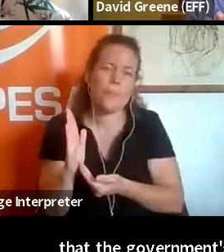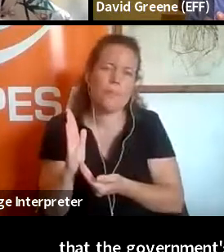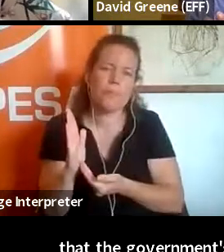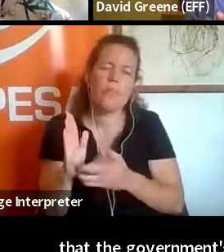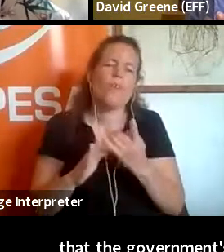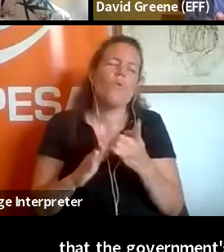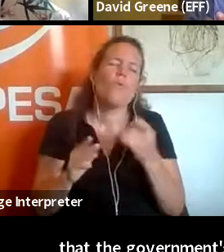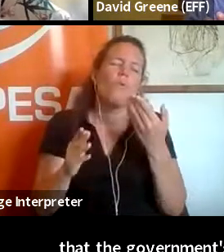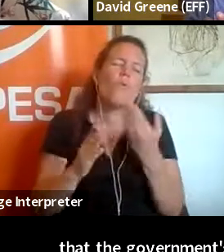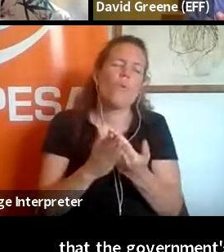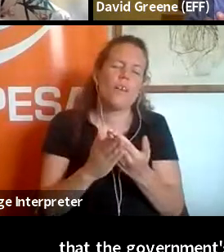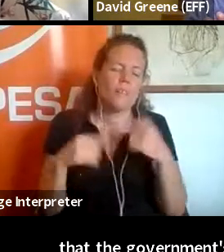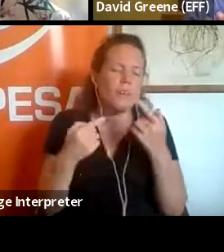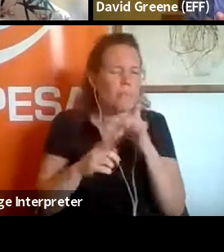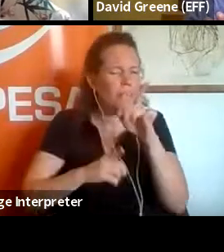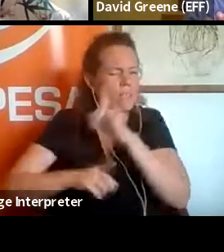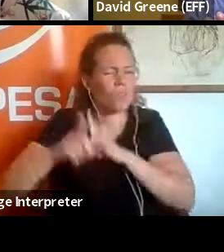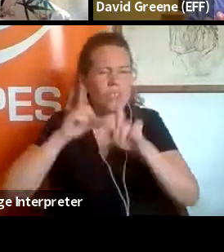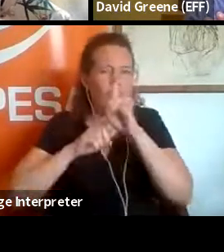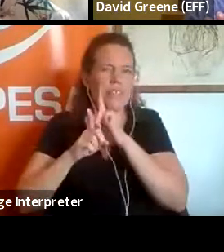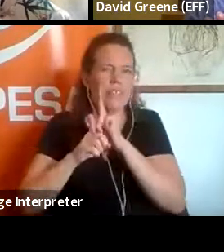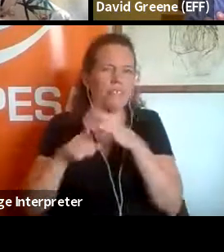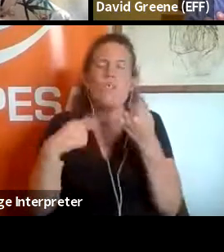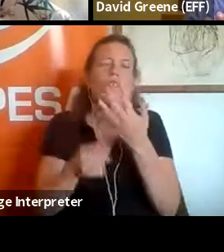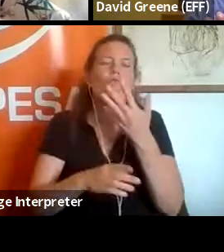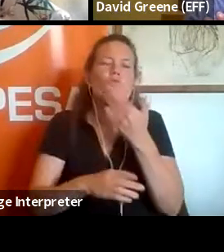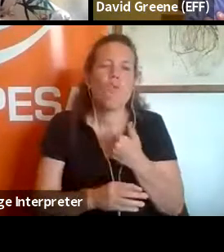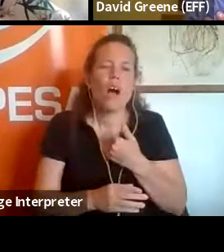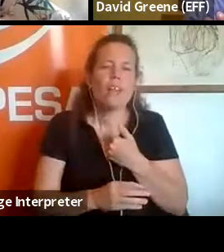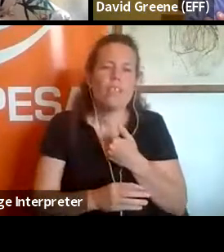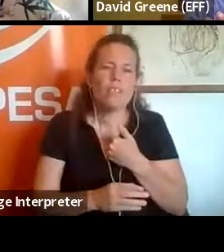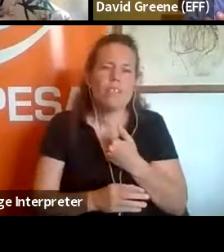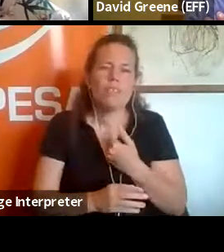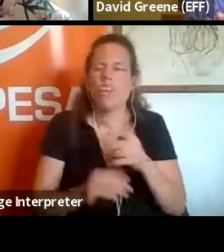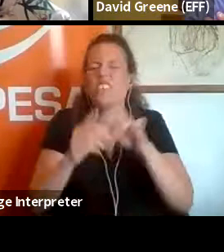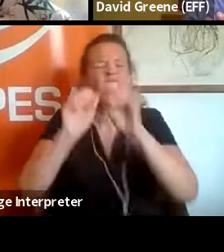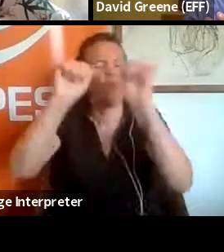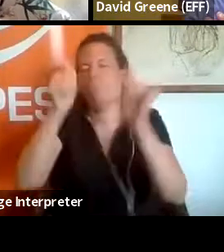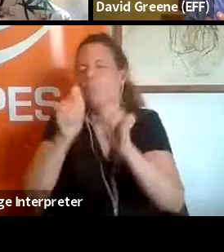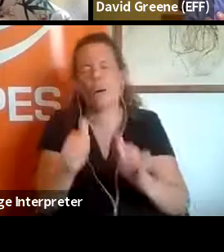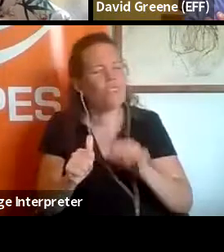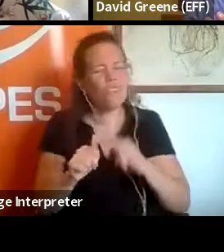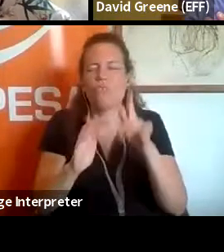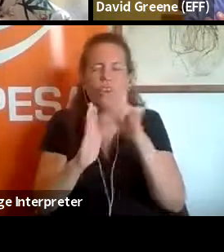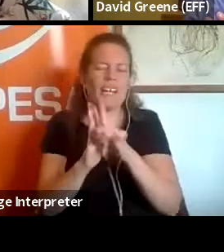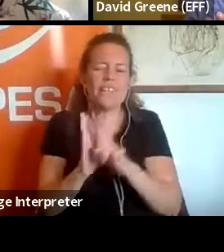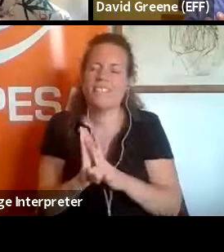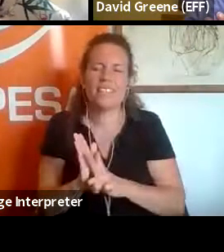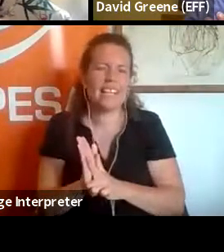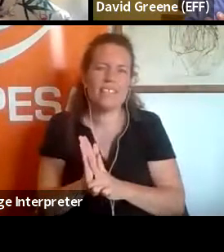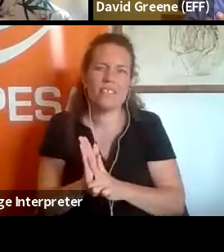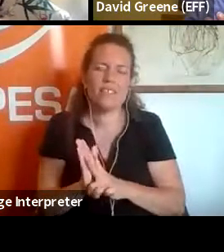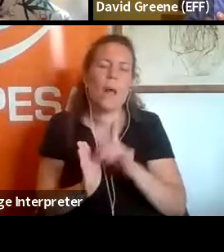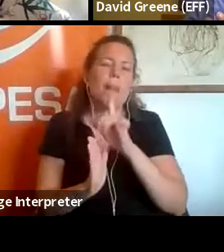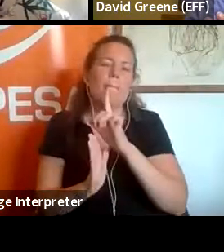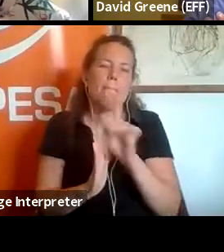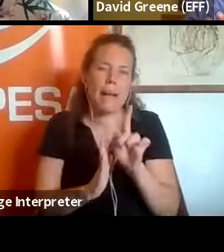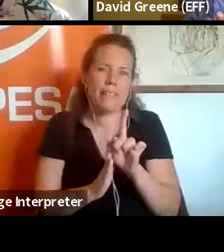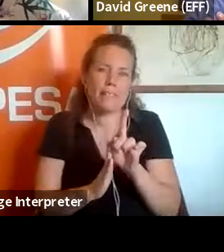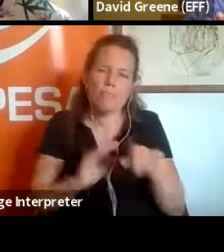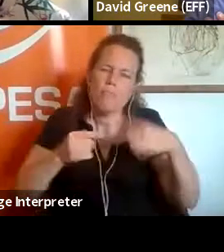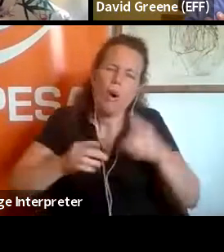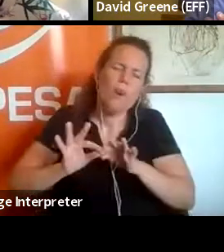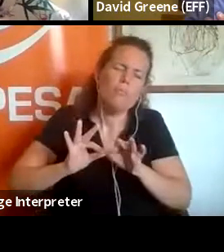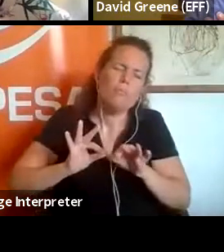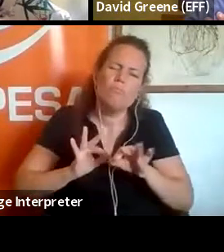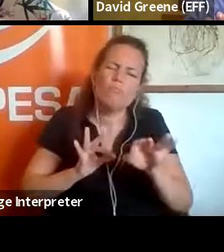that we do not want to include a model for legislation in the toolkit, but rather provide